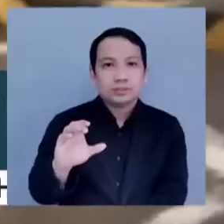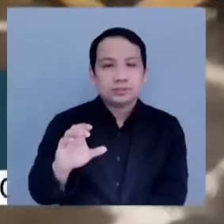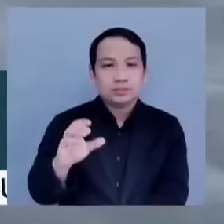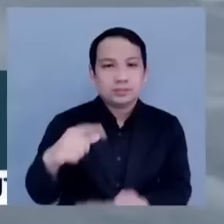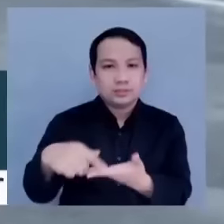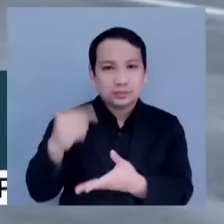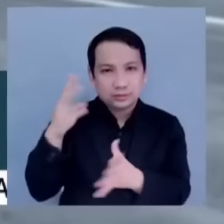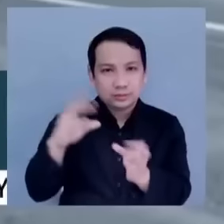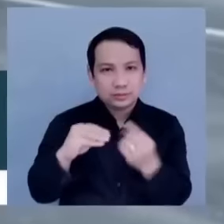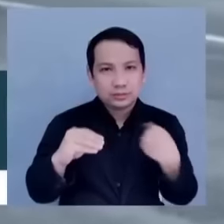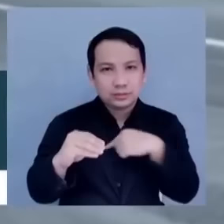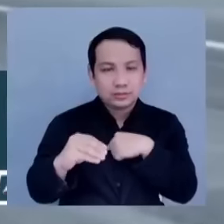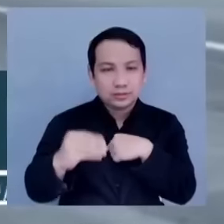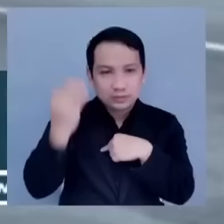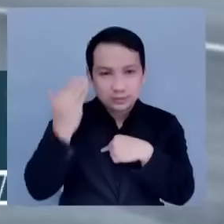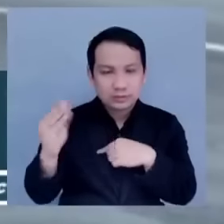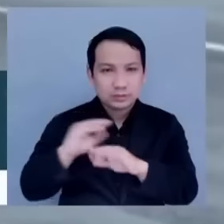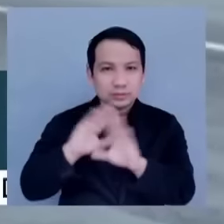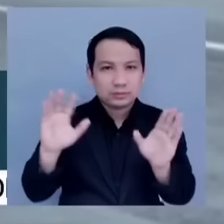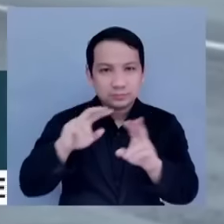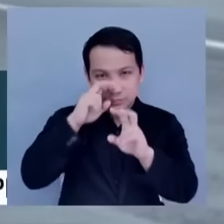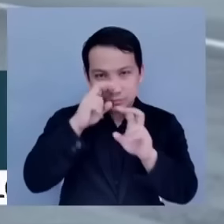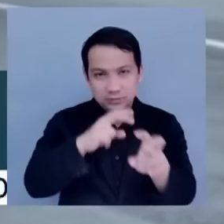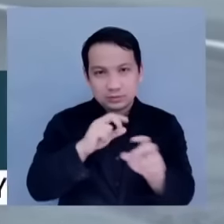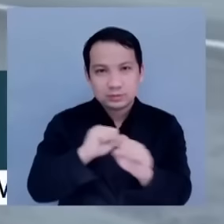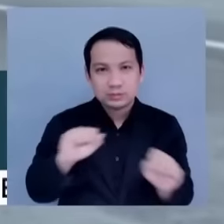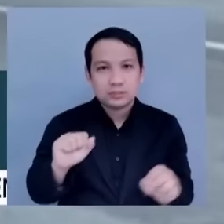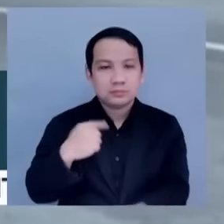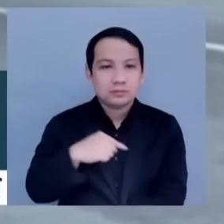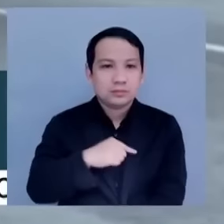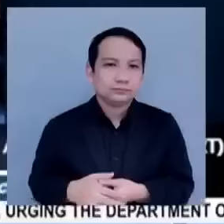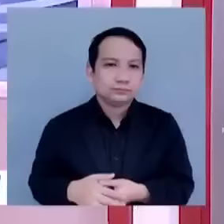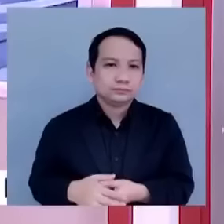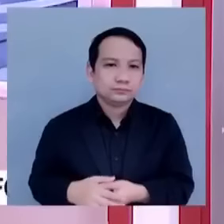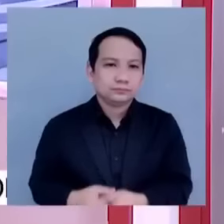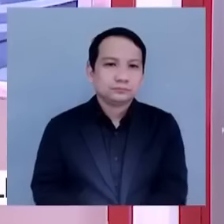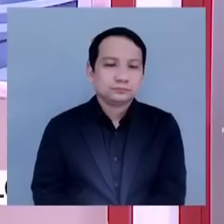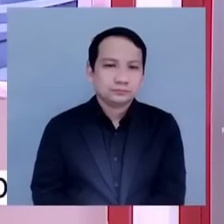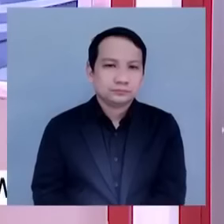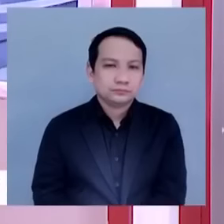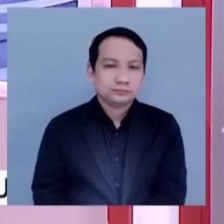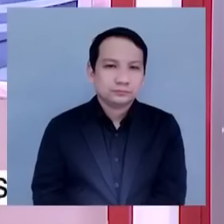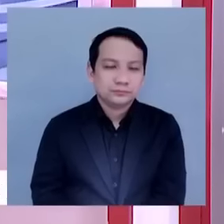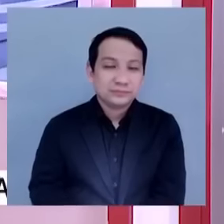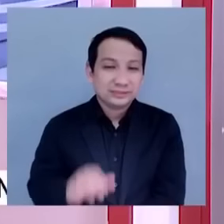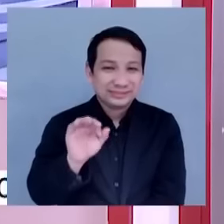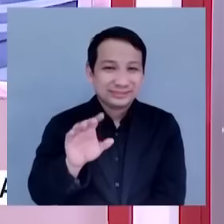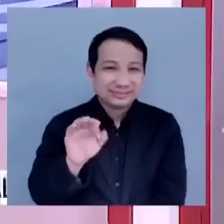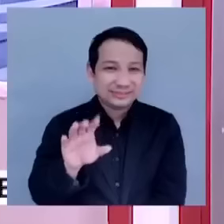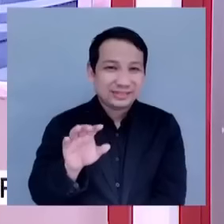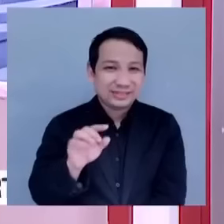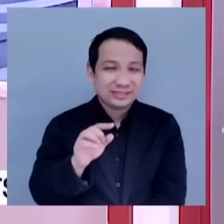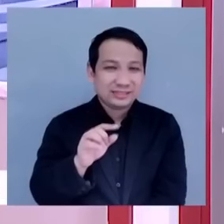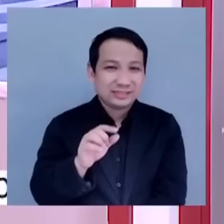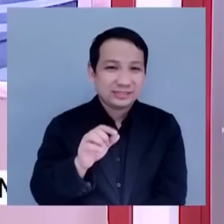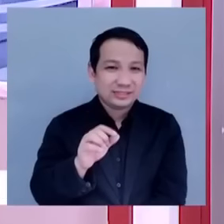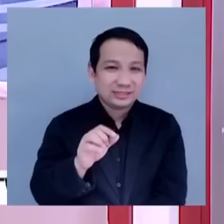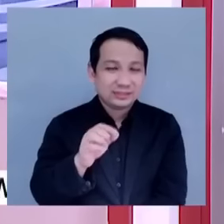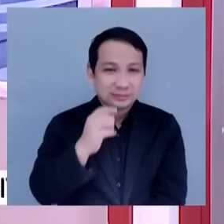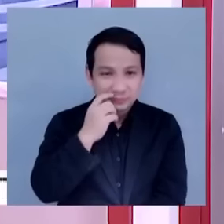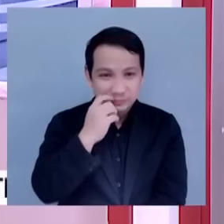under very strict security. Johnson Manabat there joining us on the line. Nearly 90 illegal Chinese POGO workers caught here in